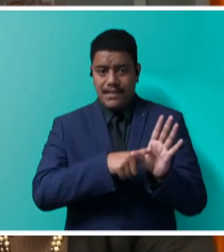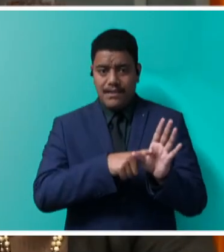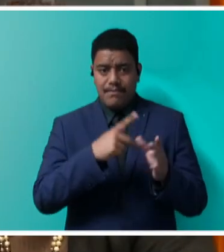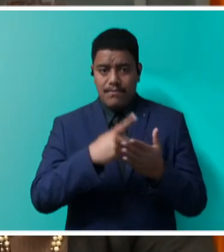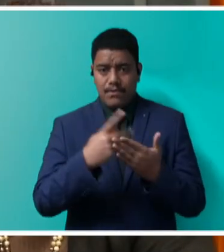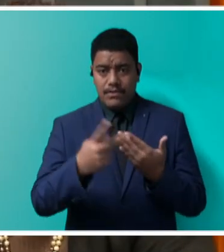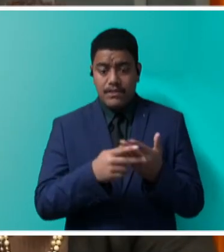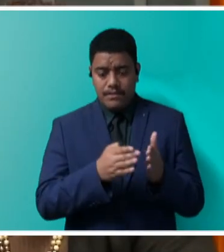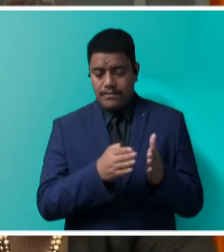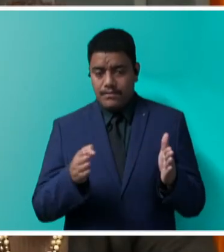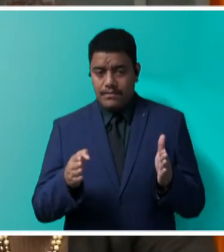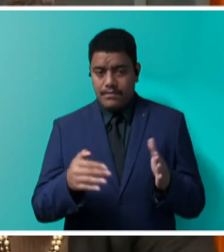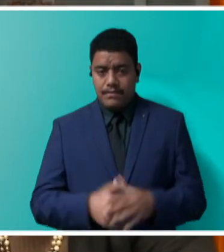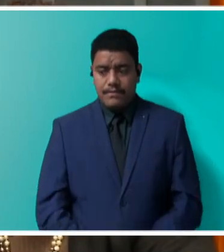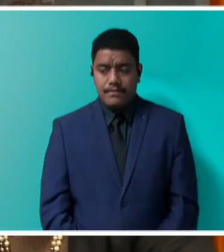initiative,